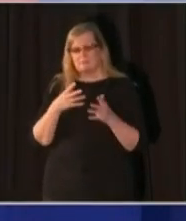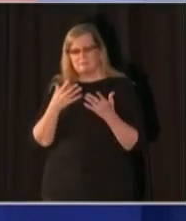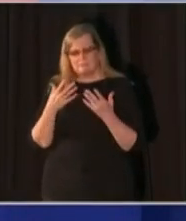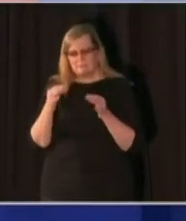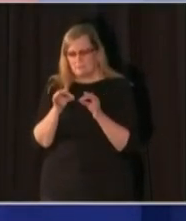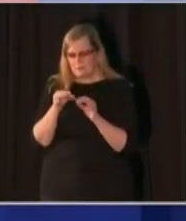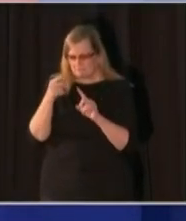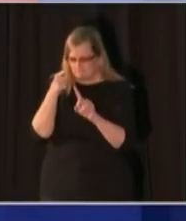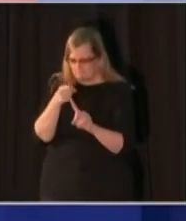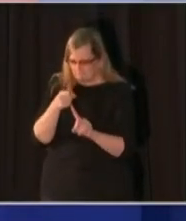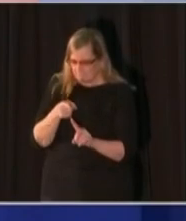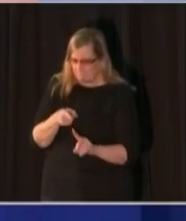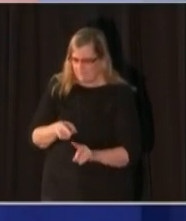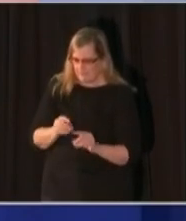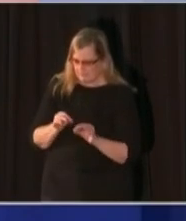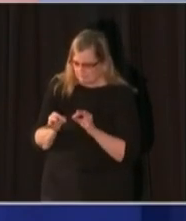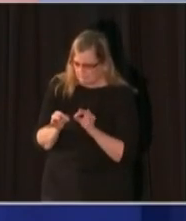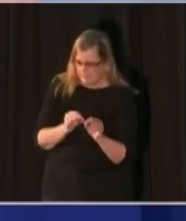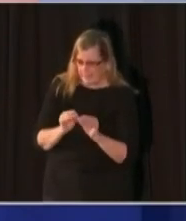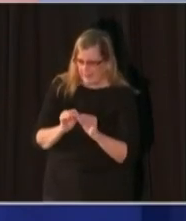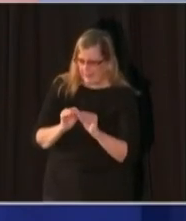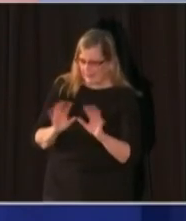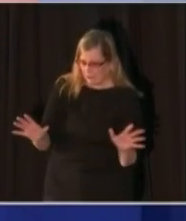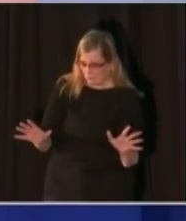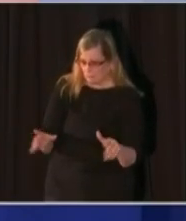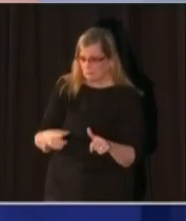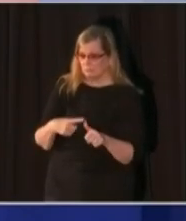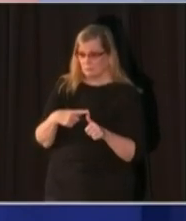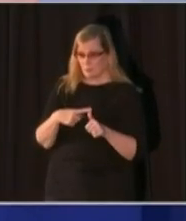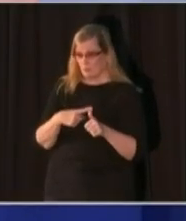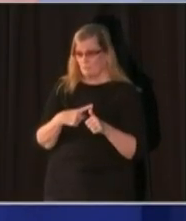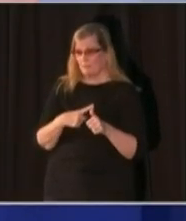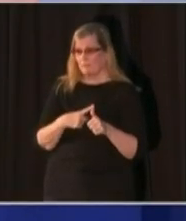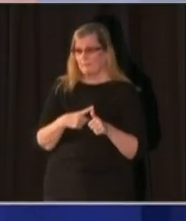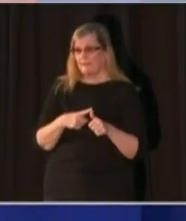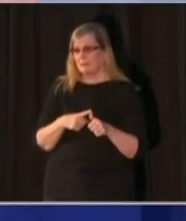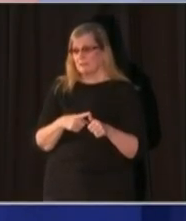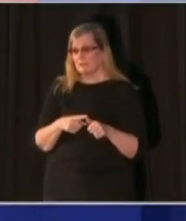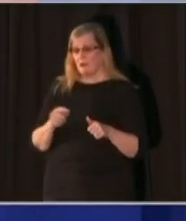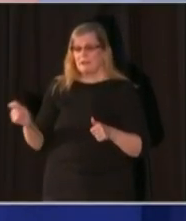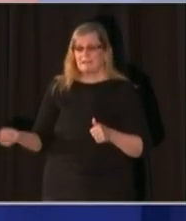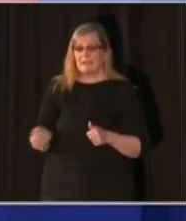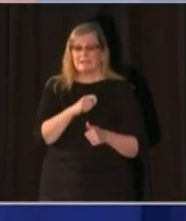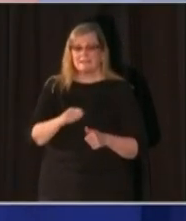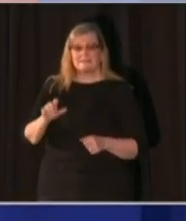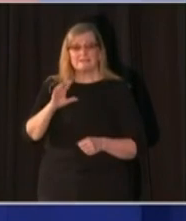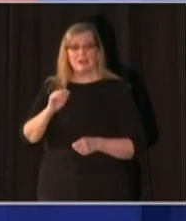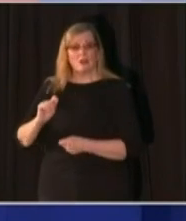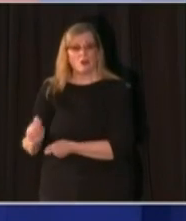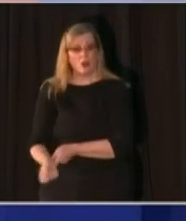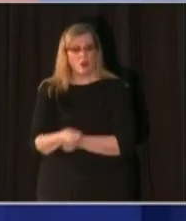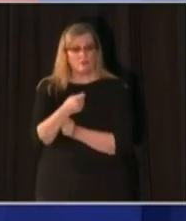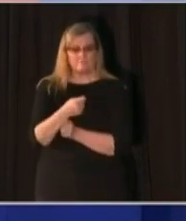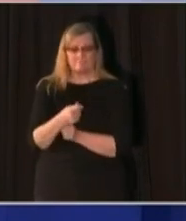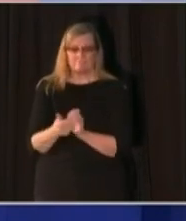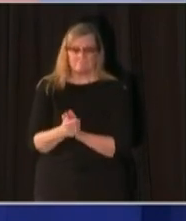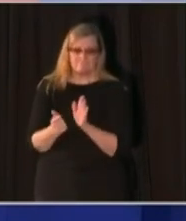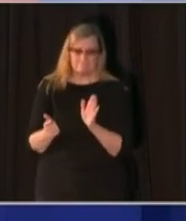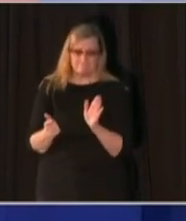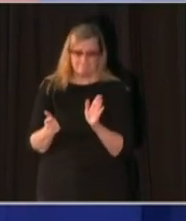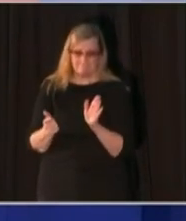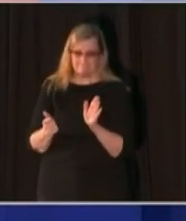orders. First, it clarifies that tennis and golf are not permitted recreational activities.